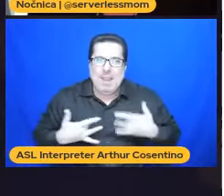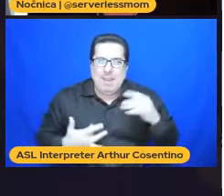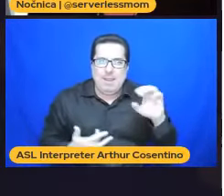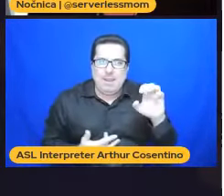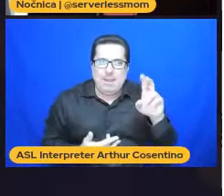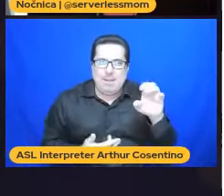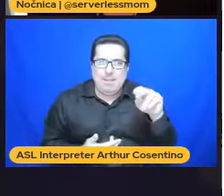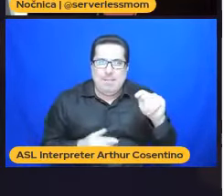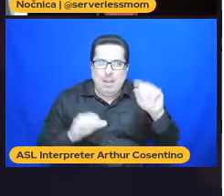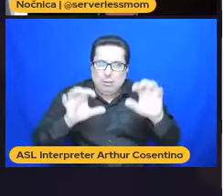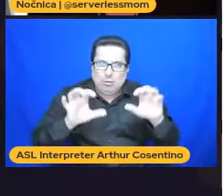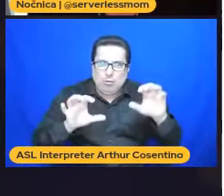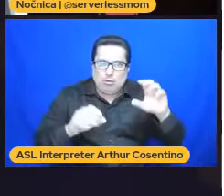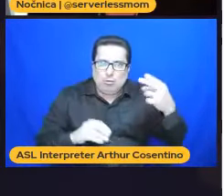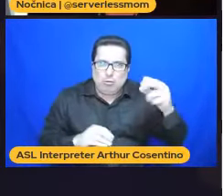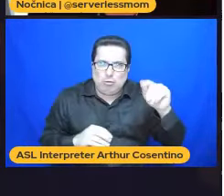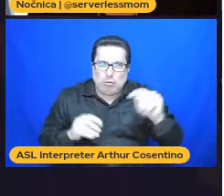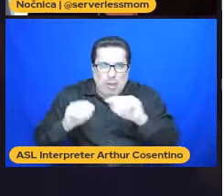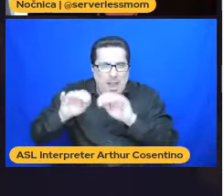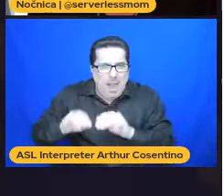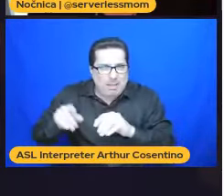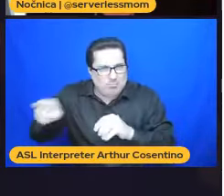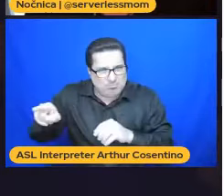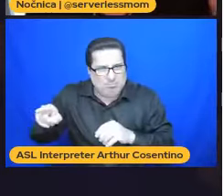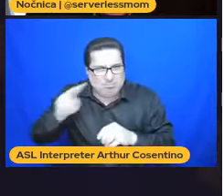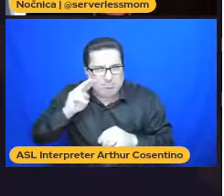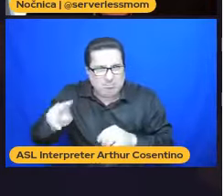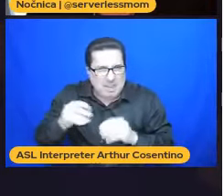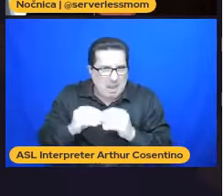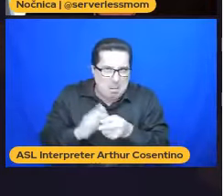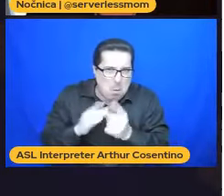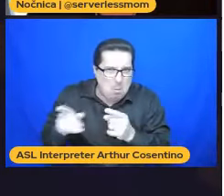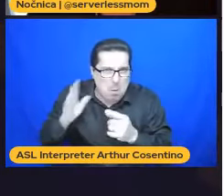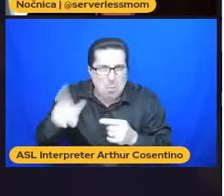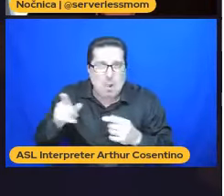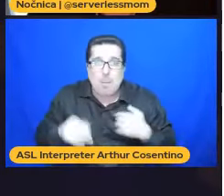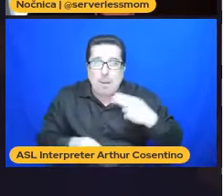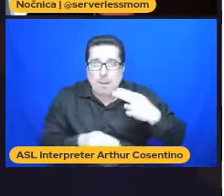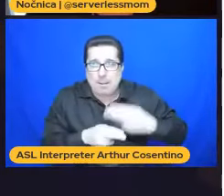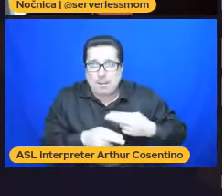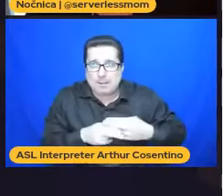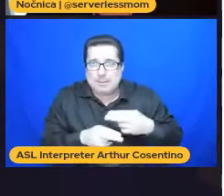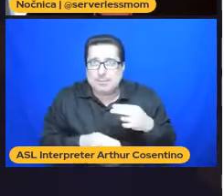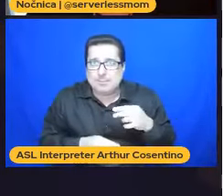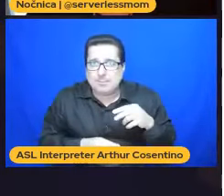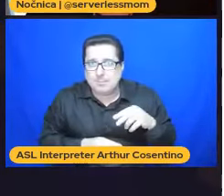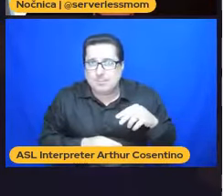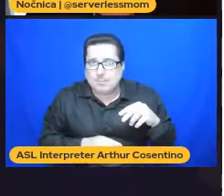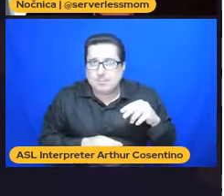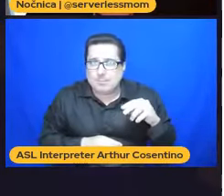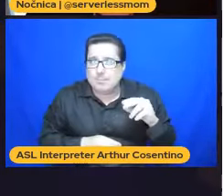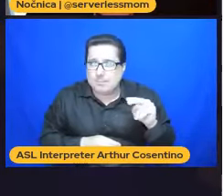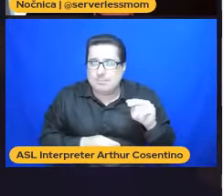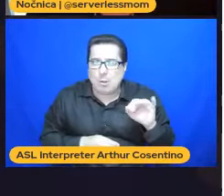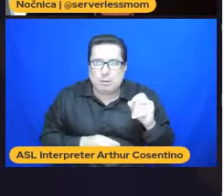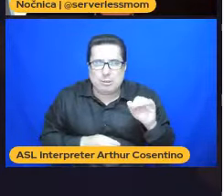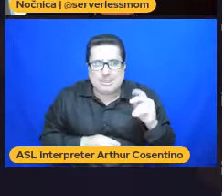in just a moment. But again, I'm Nočnica. Nika's fine if you can't pronounce Nočnica.